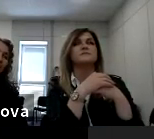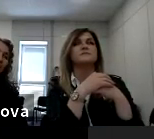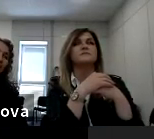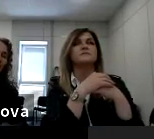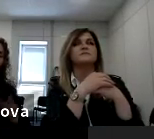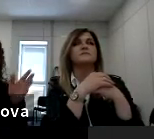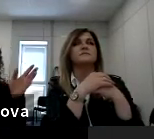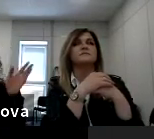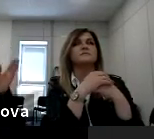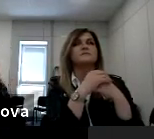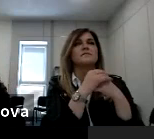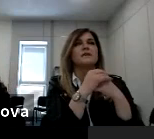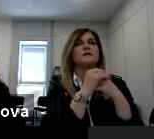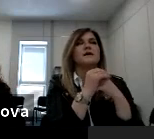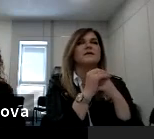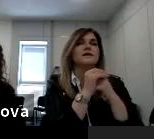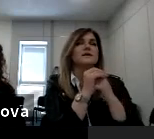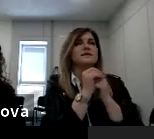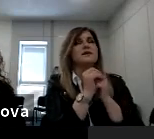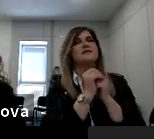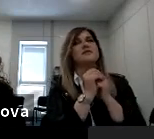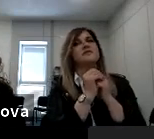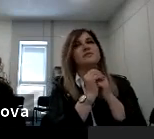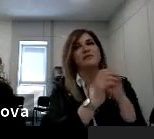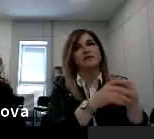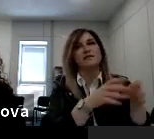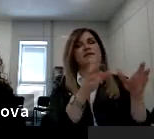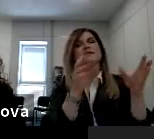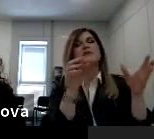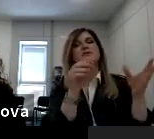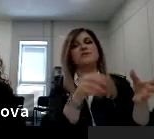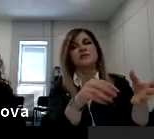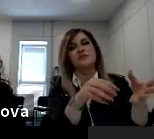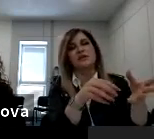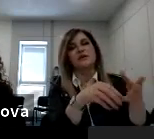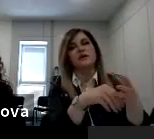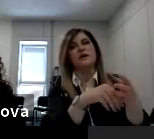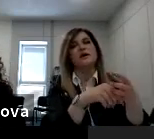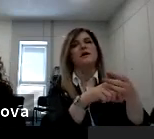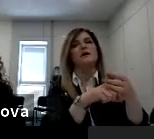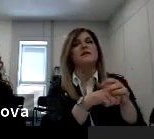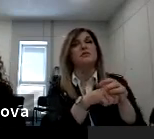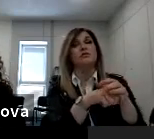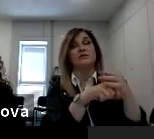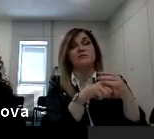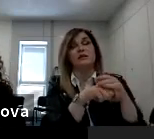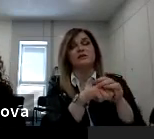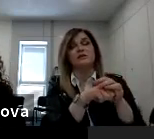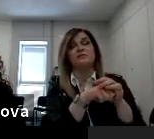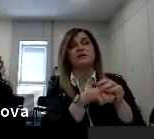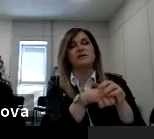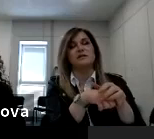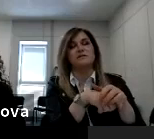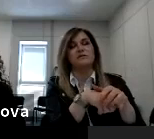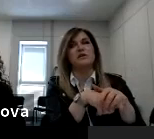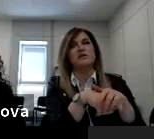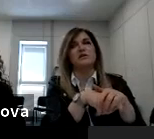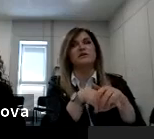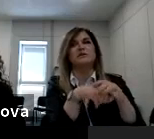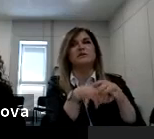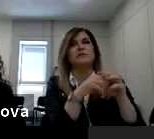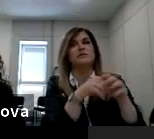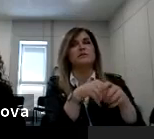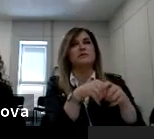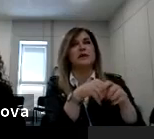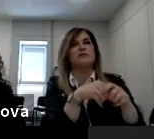multi-chip LEDs. It's as I told you previously, we use Niche, the multi-chip LEDs from Niche,